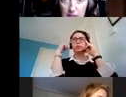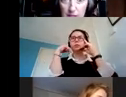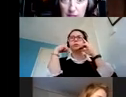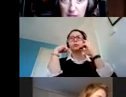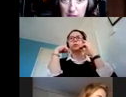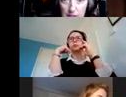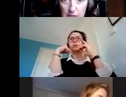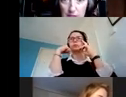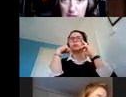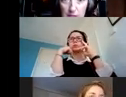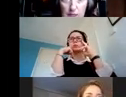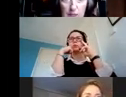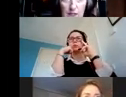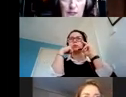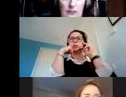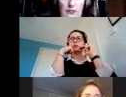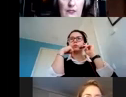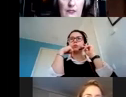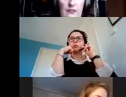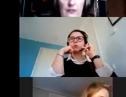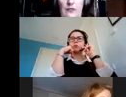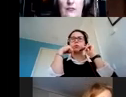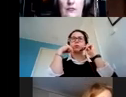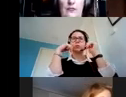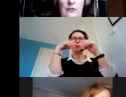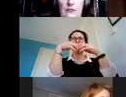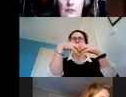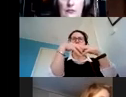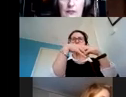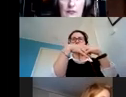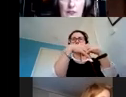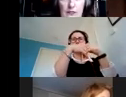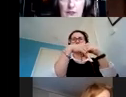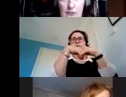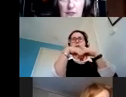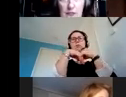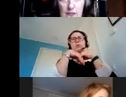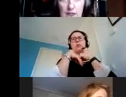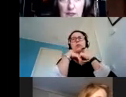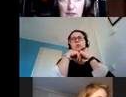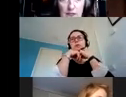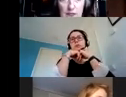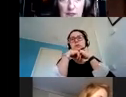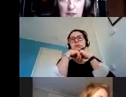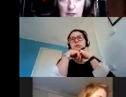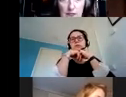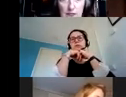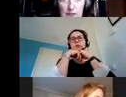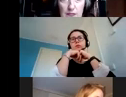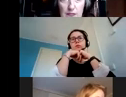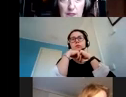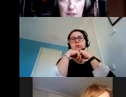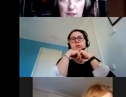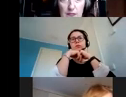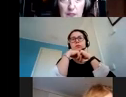very close to me, because as a member of the management board of the FRA, we are